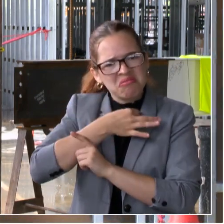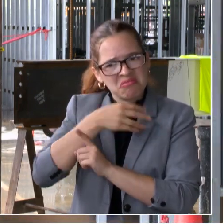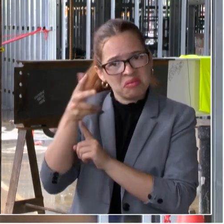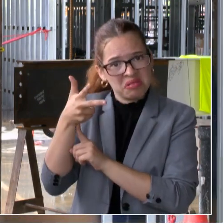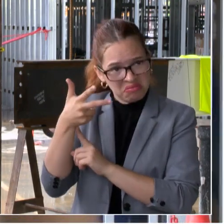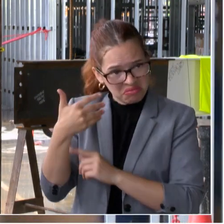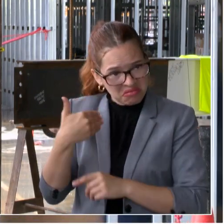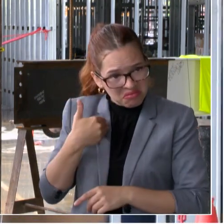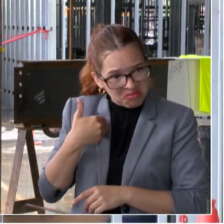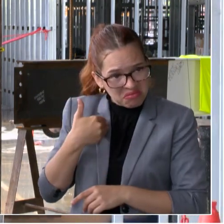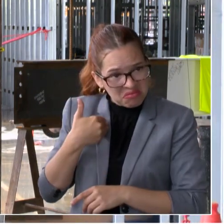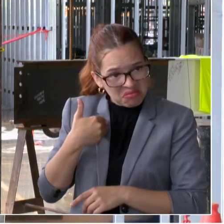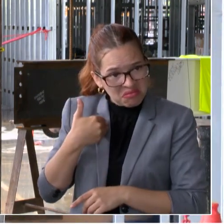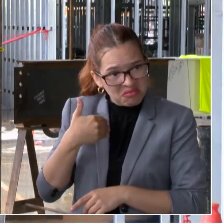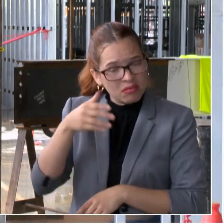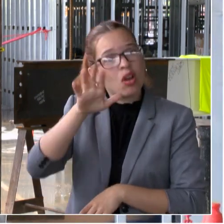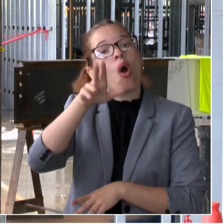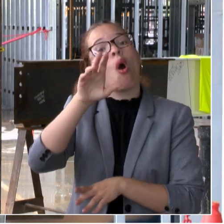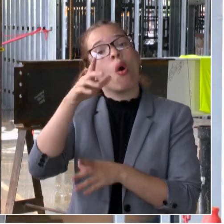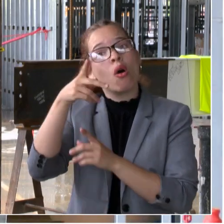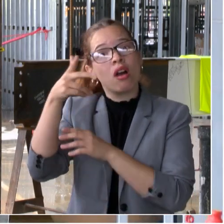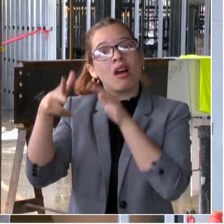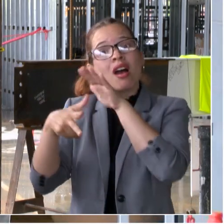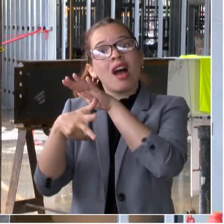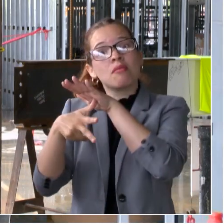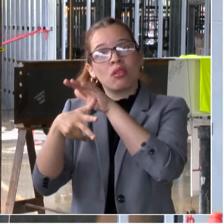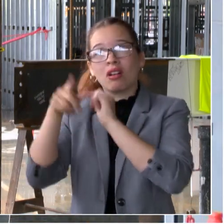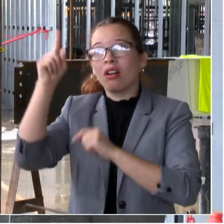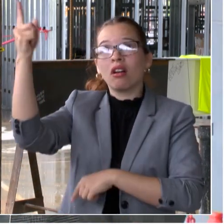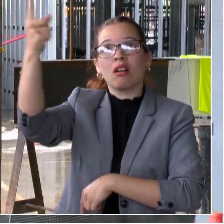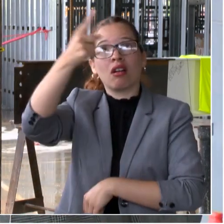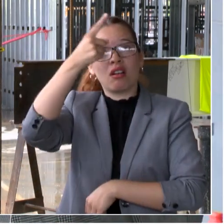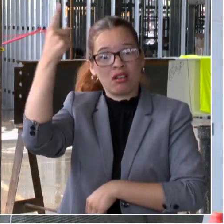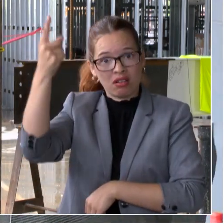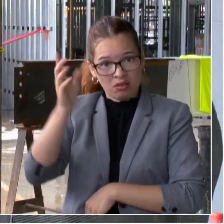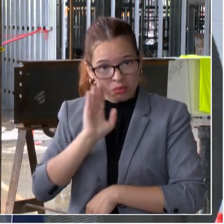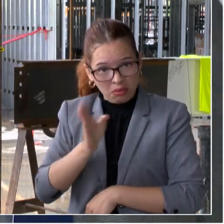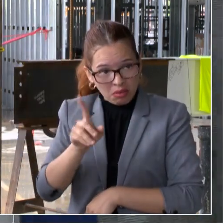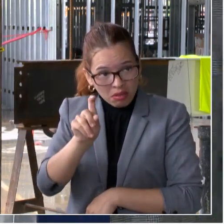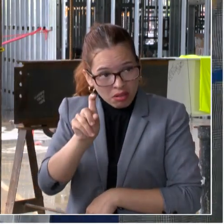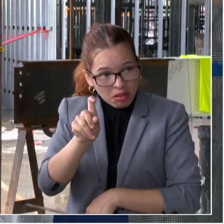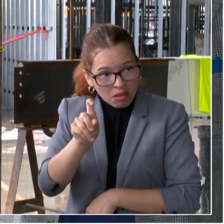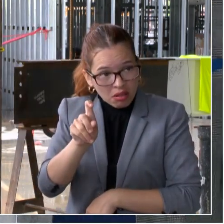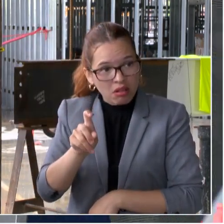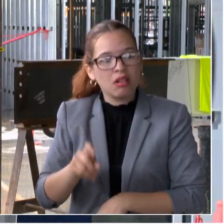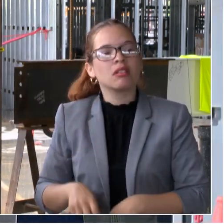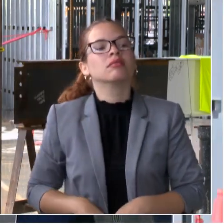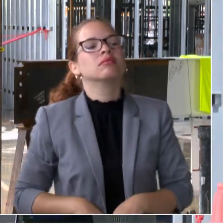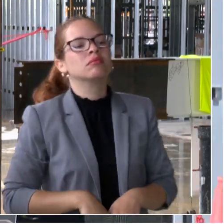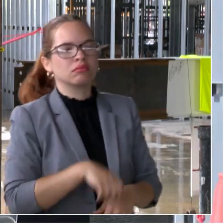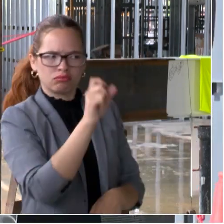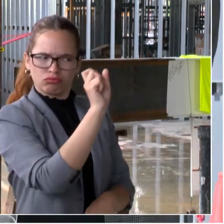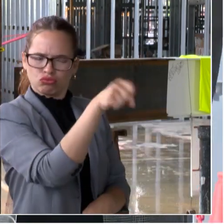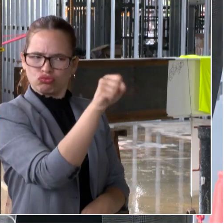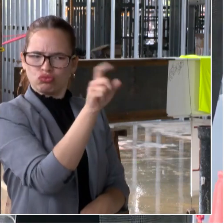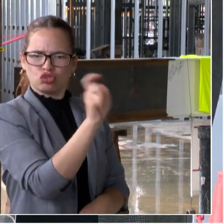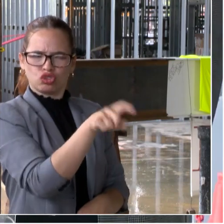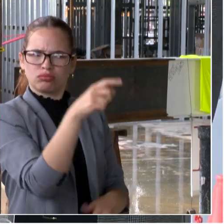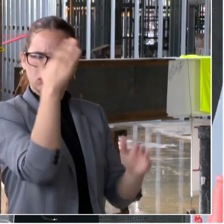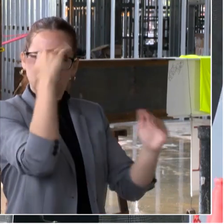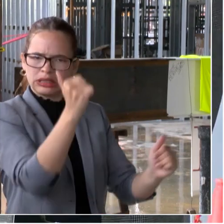the opportunity to be a part of this amazing project, but more importantly, we appreciate the opportunity to have impact on